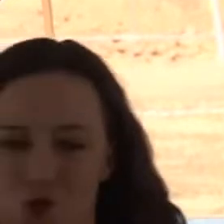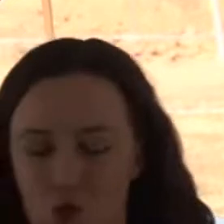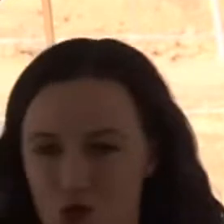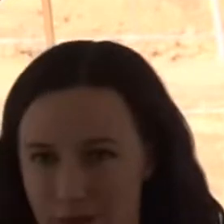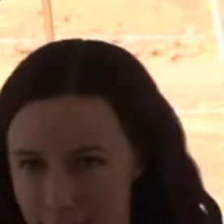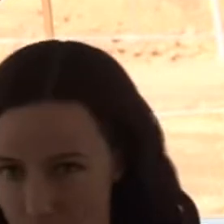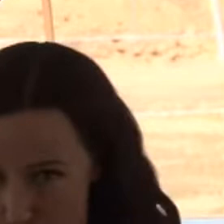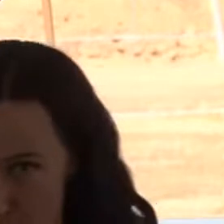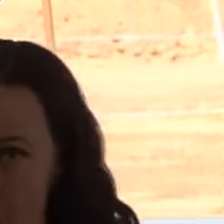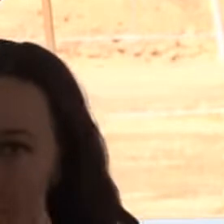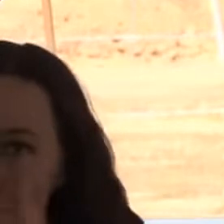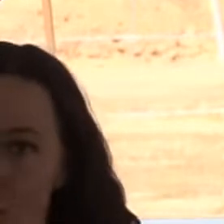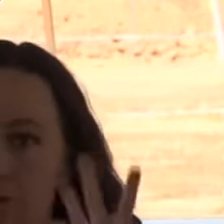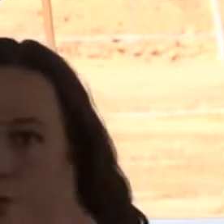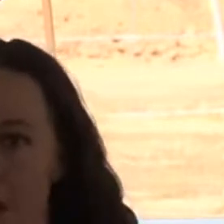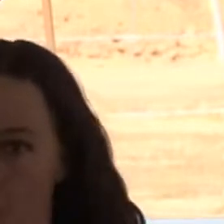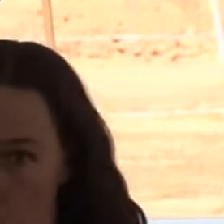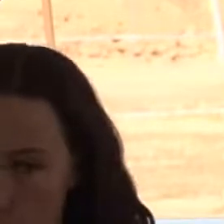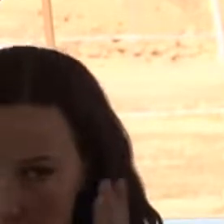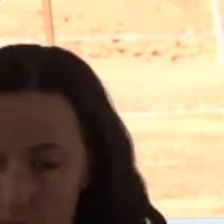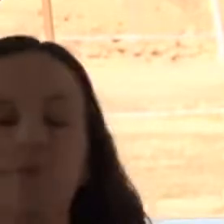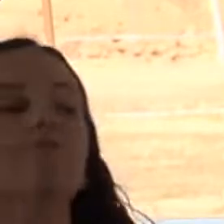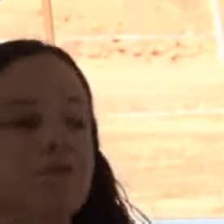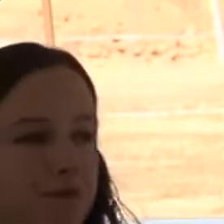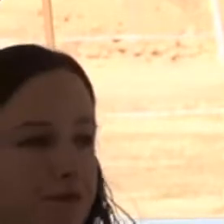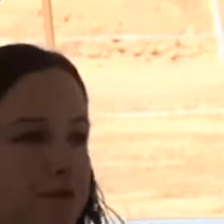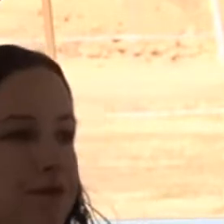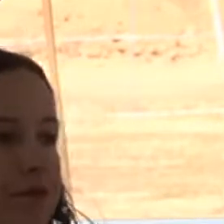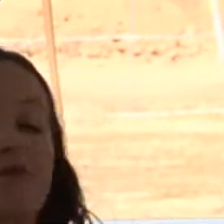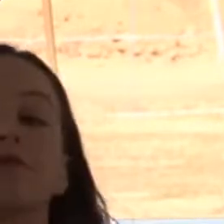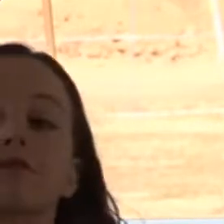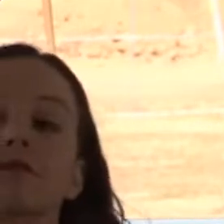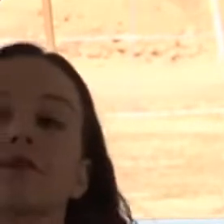on the campus for years to come. Again, I want to thank you,